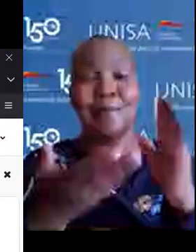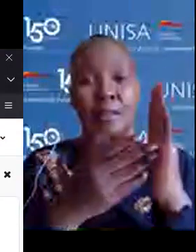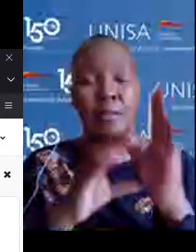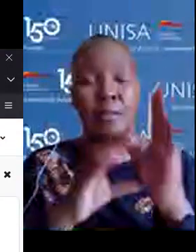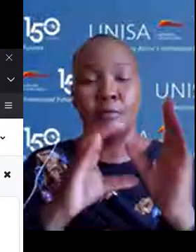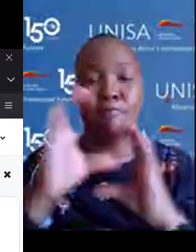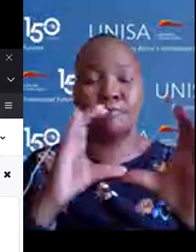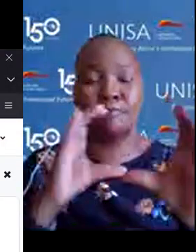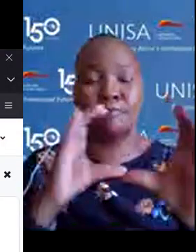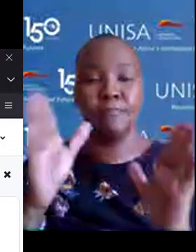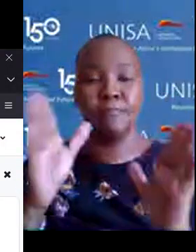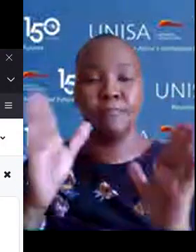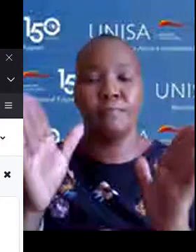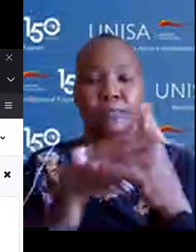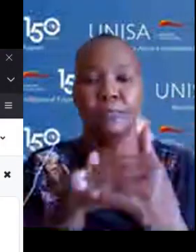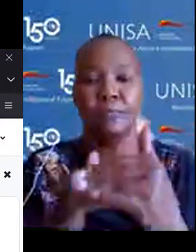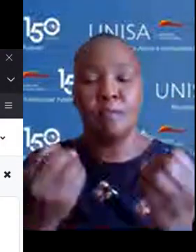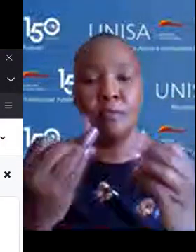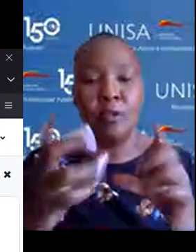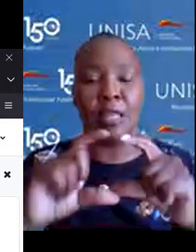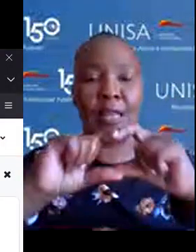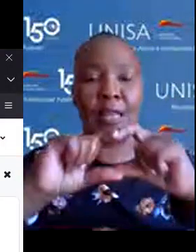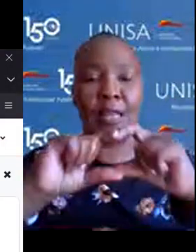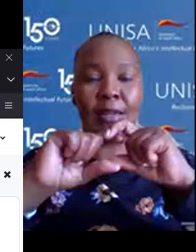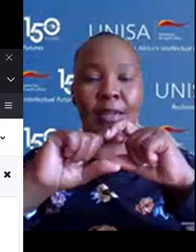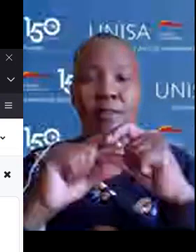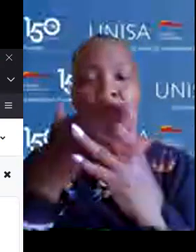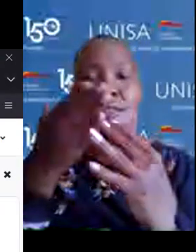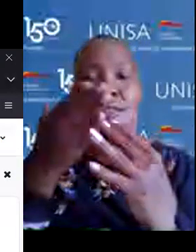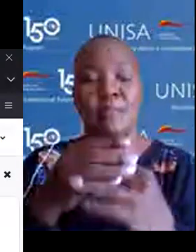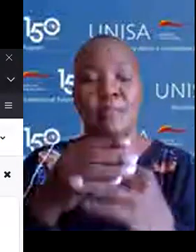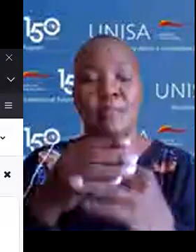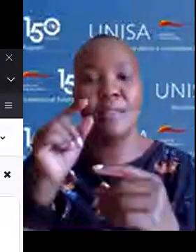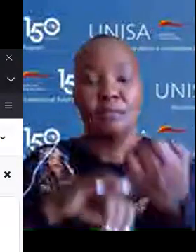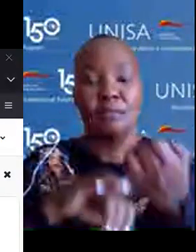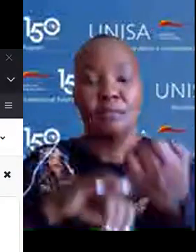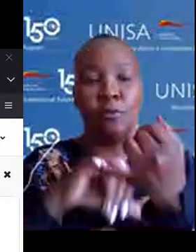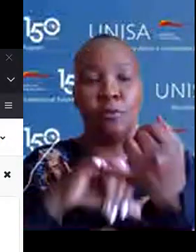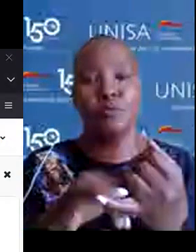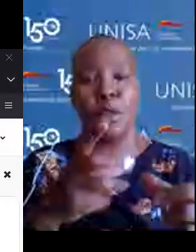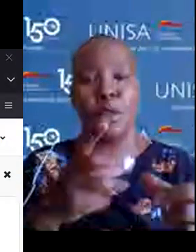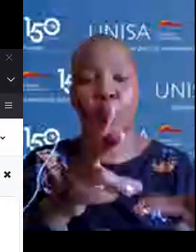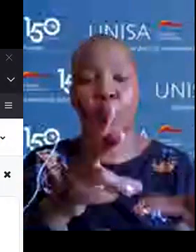the link as well to directly access the course. Let me copy this into the chat.